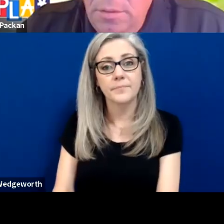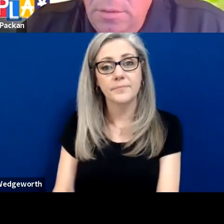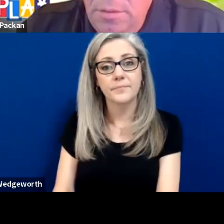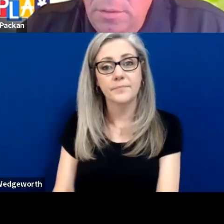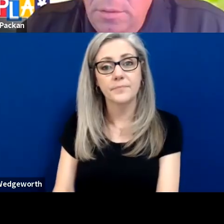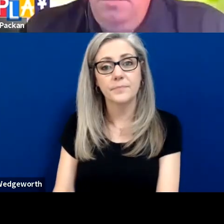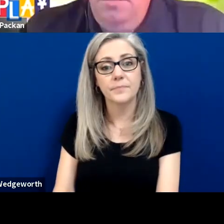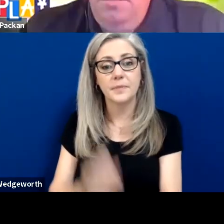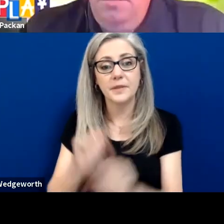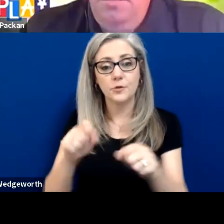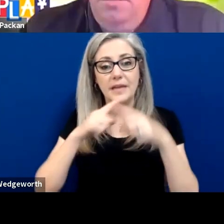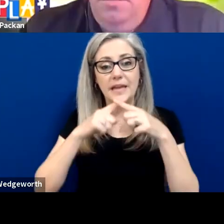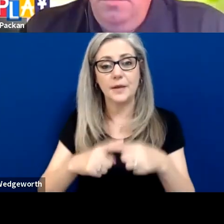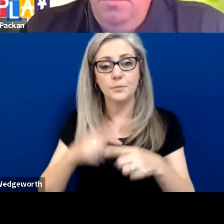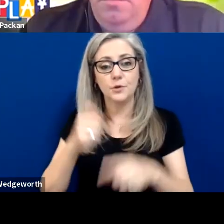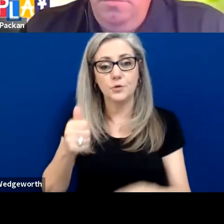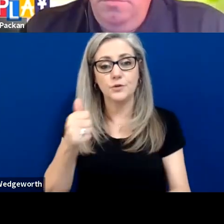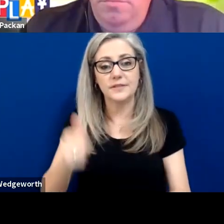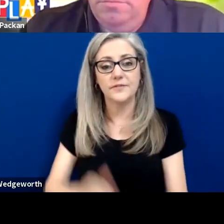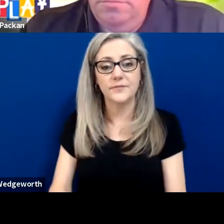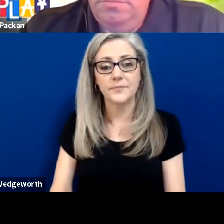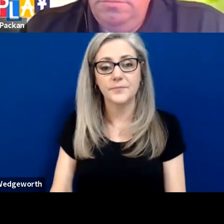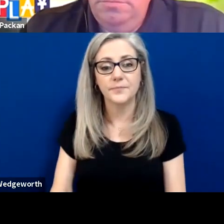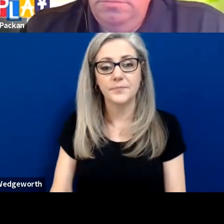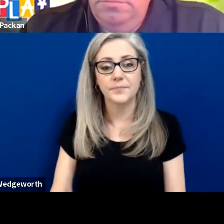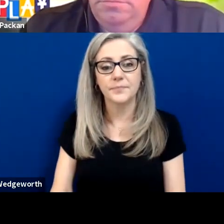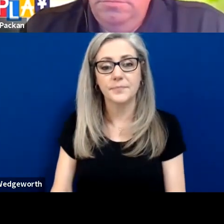You can unmute yourself.